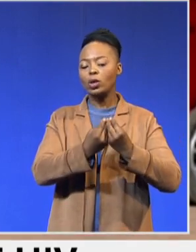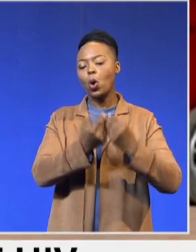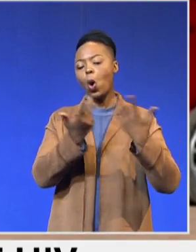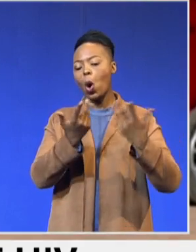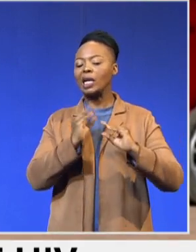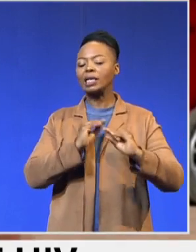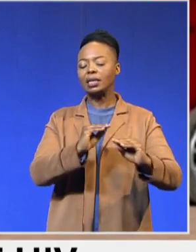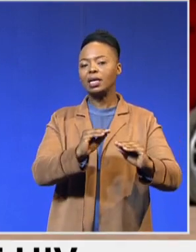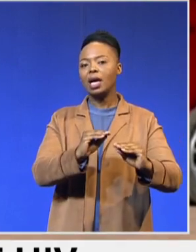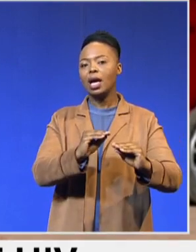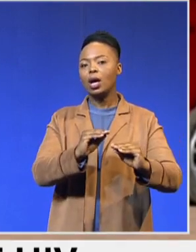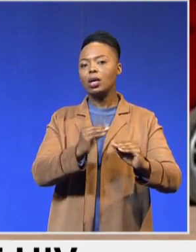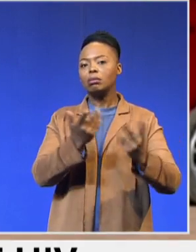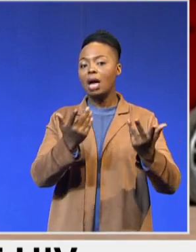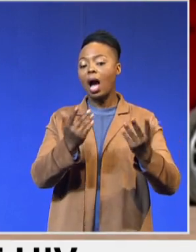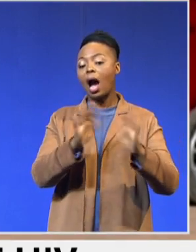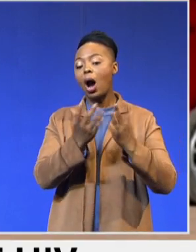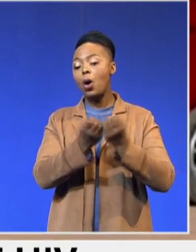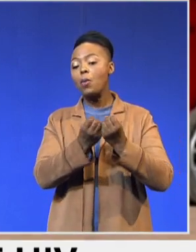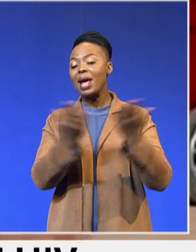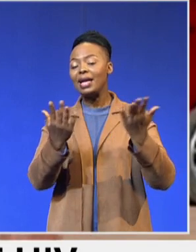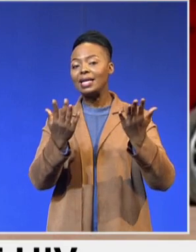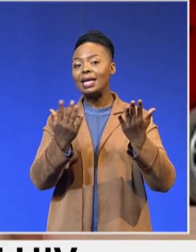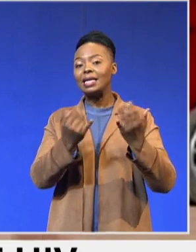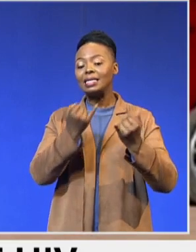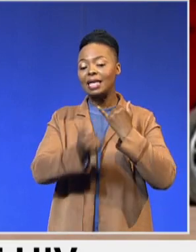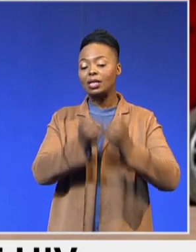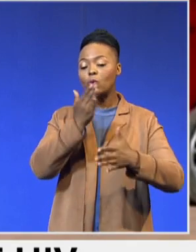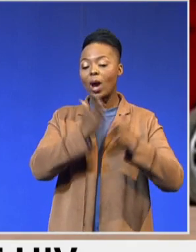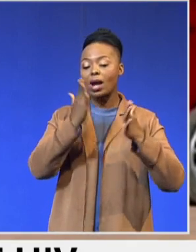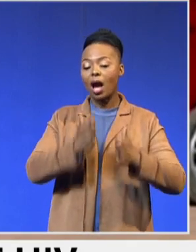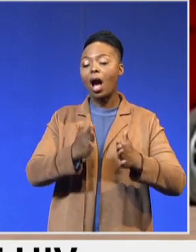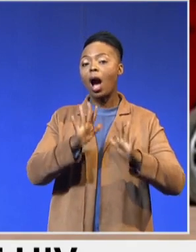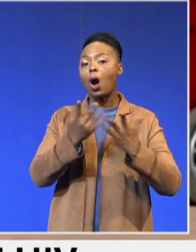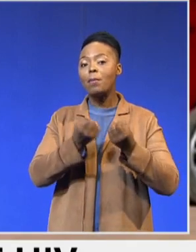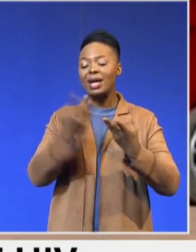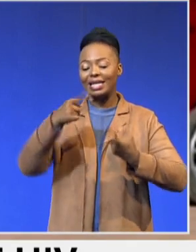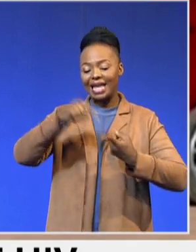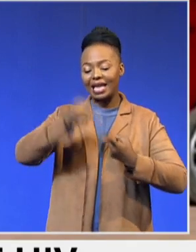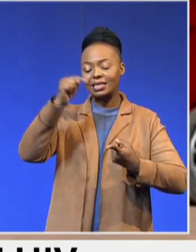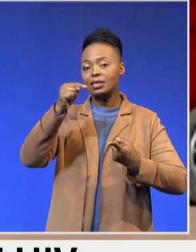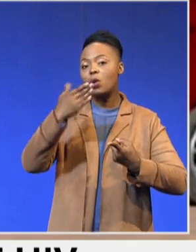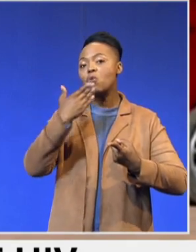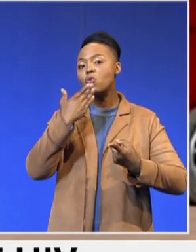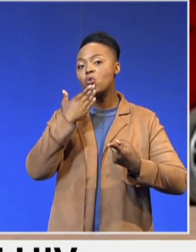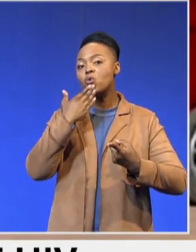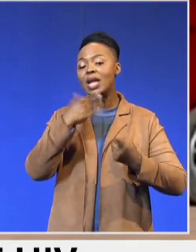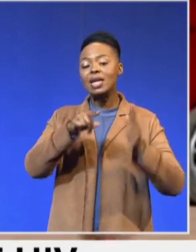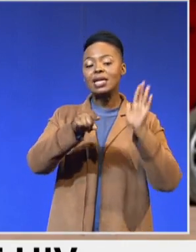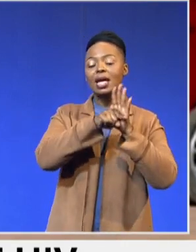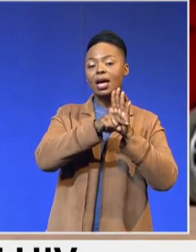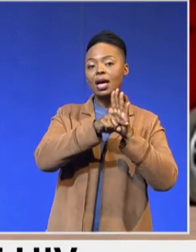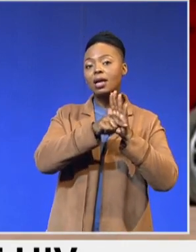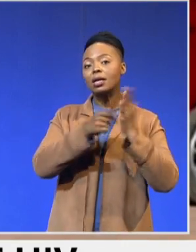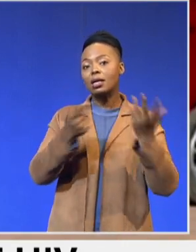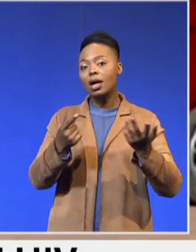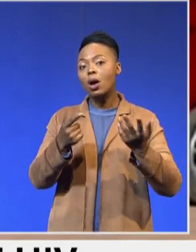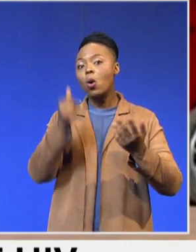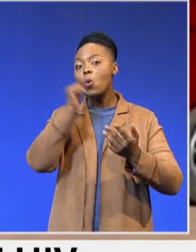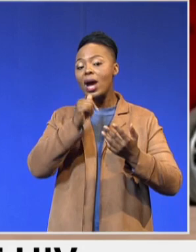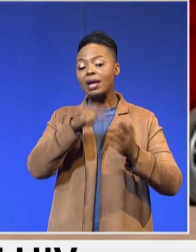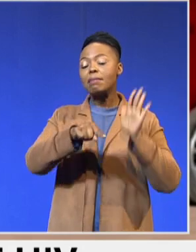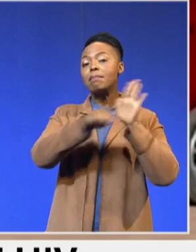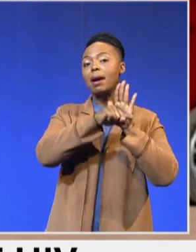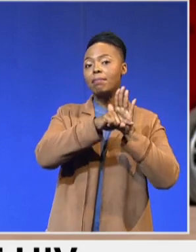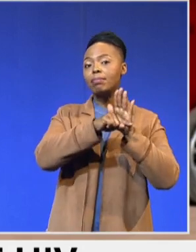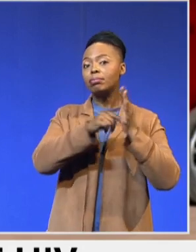how many tested, and out of those that tested, how many tested negative, and when they tested negative,